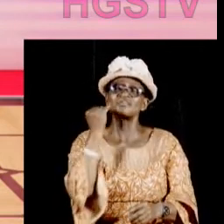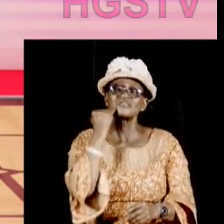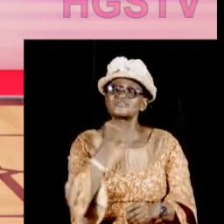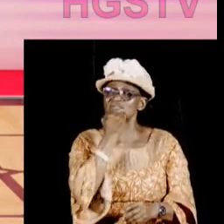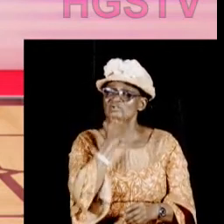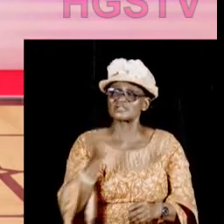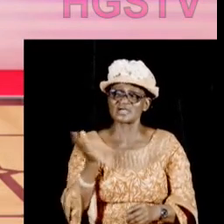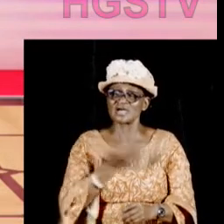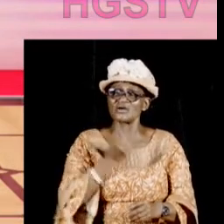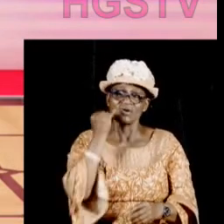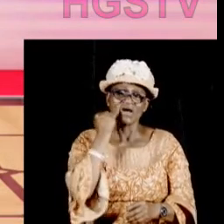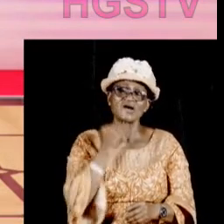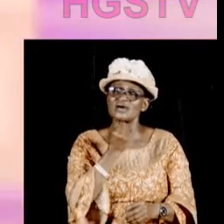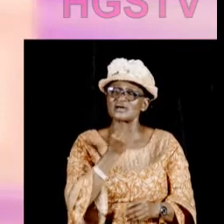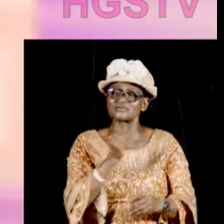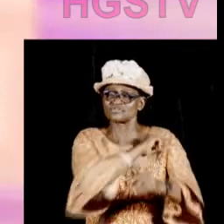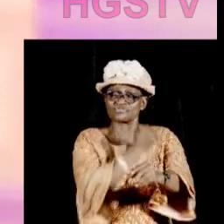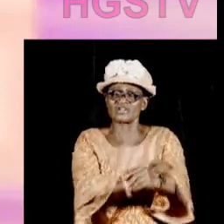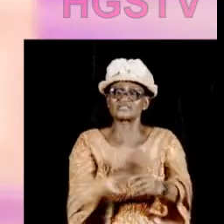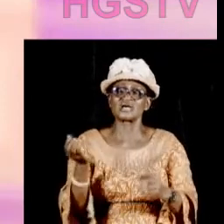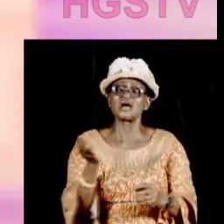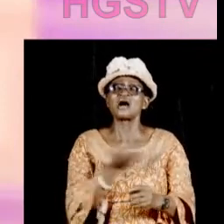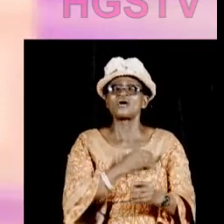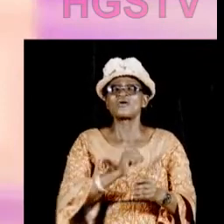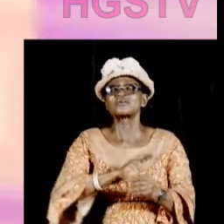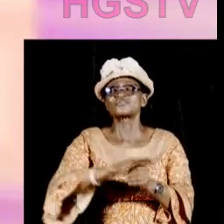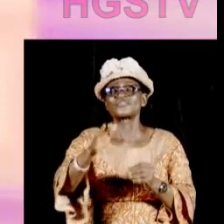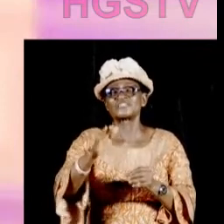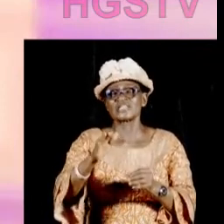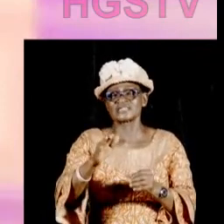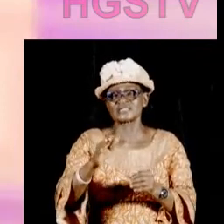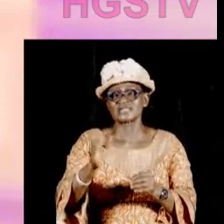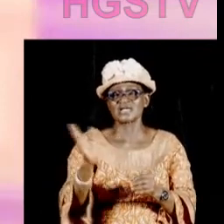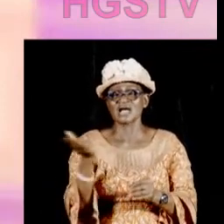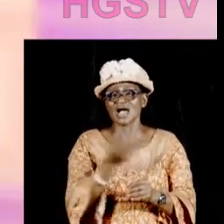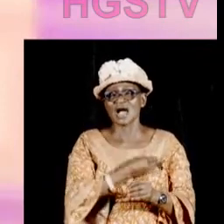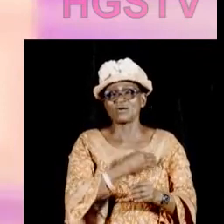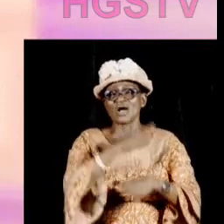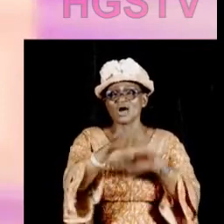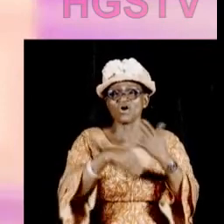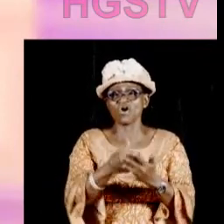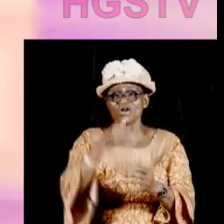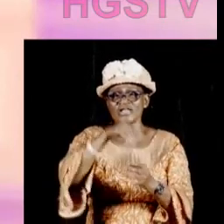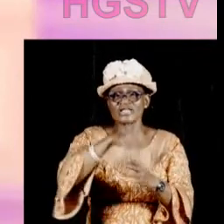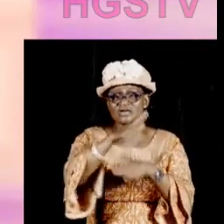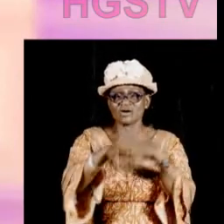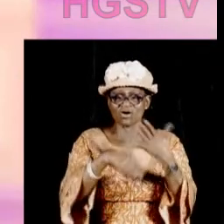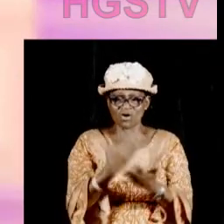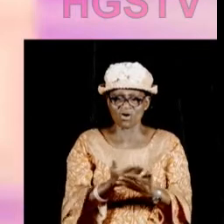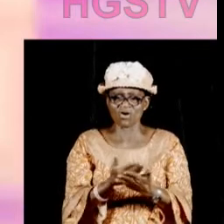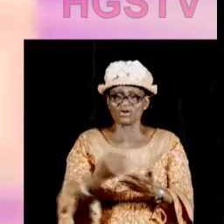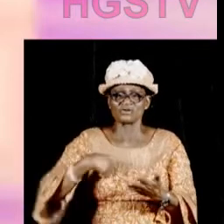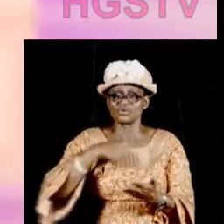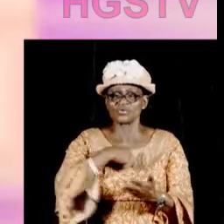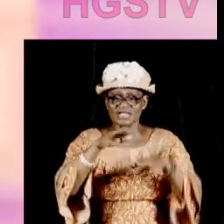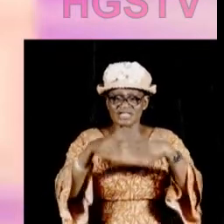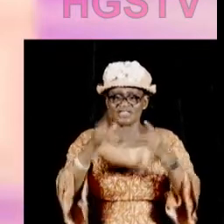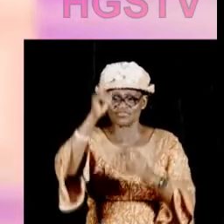our strength, our sufficiency, our all in all. We give you all the